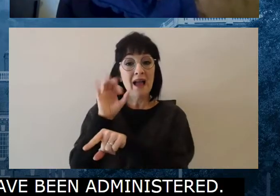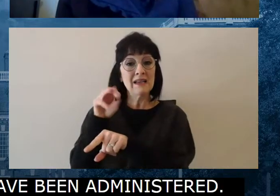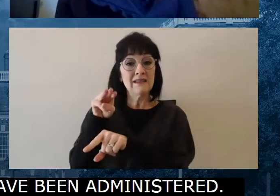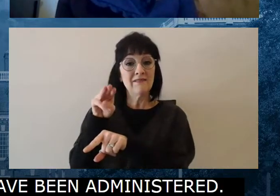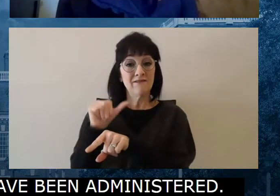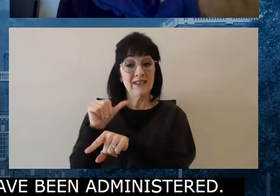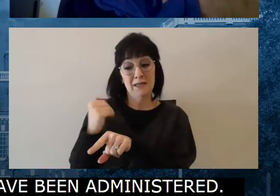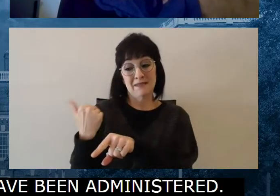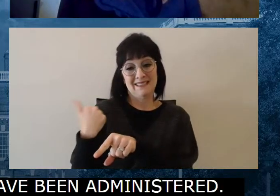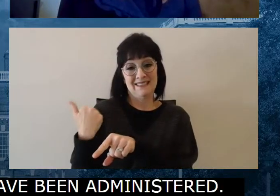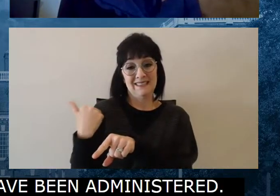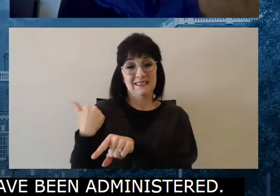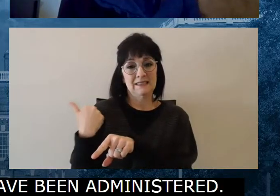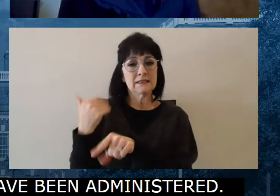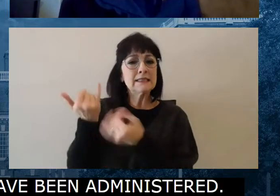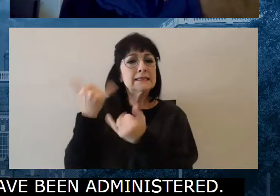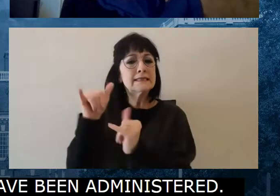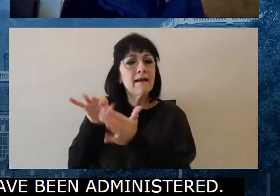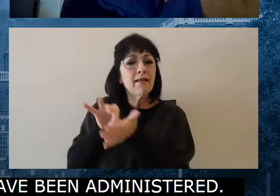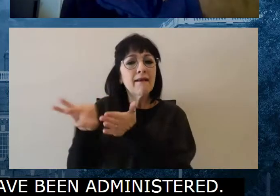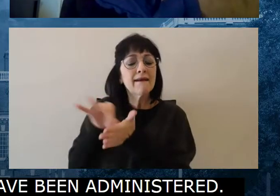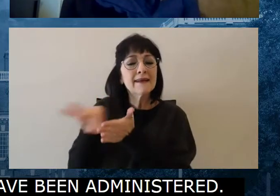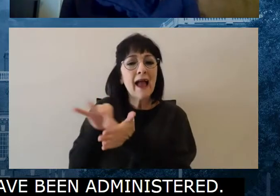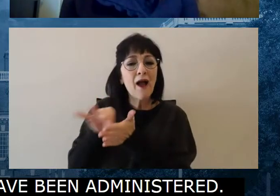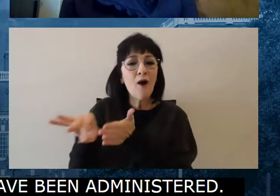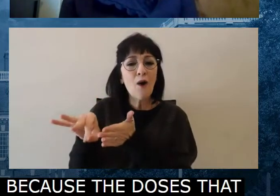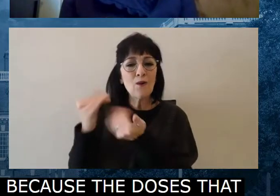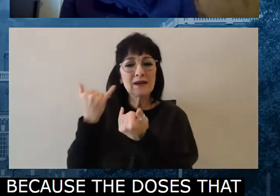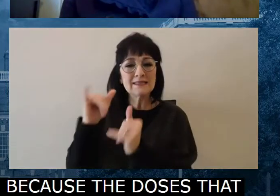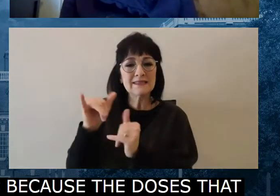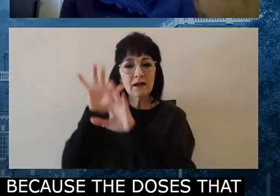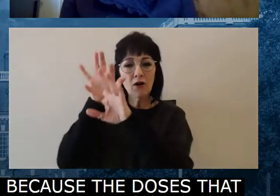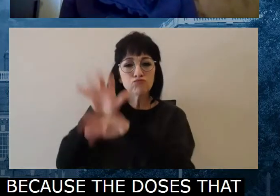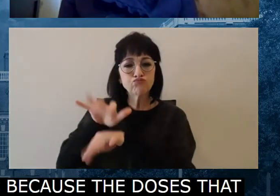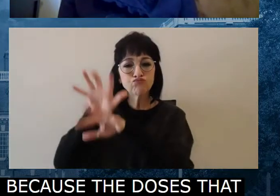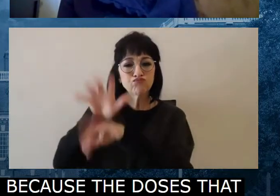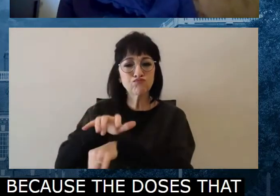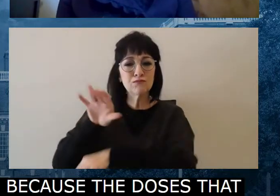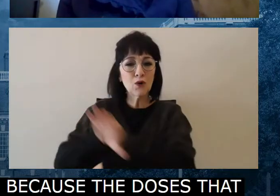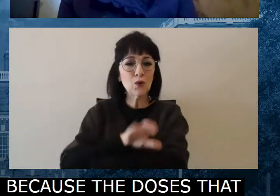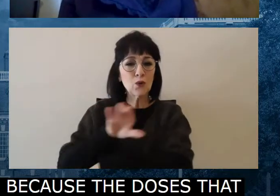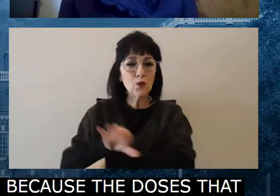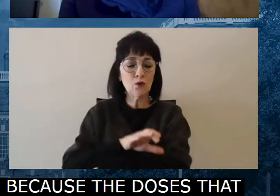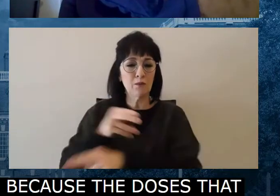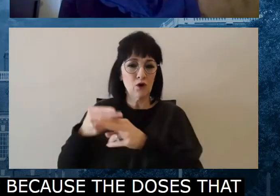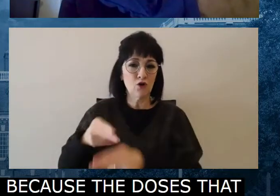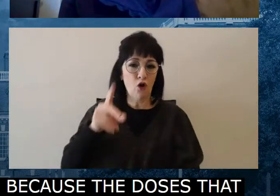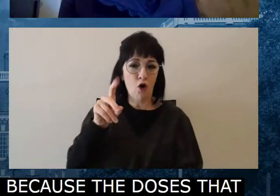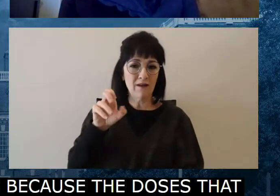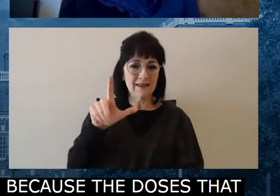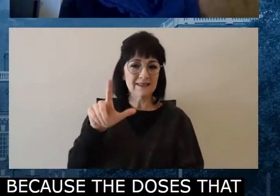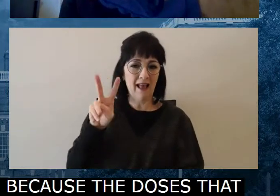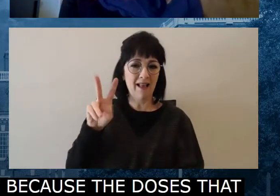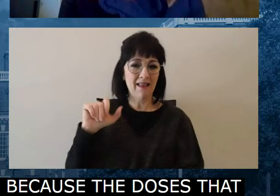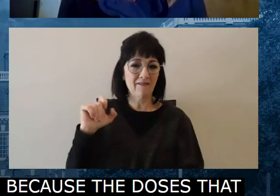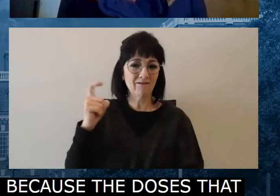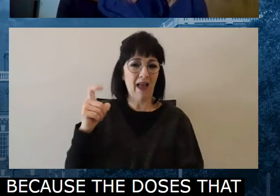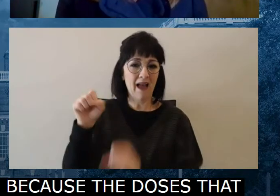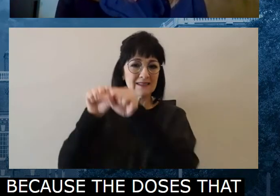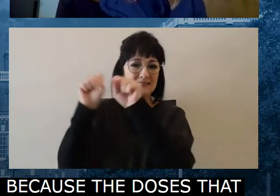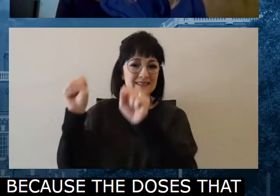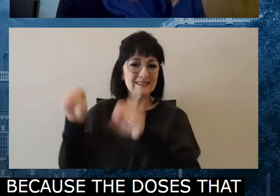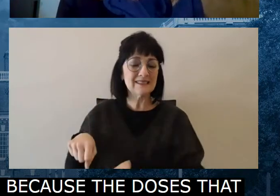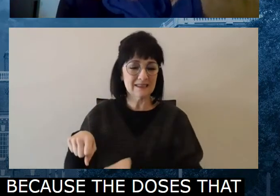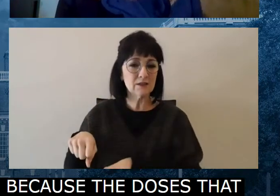of them are still being entered into our Delvax vaccine system. So we know that the number is actually several